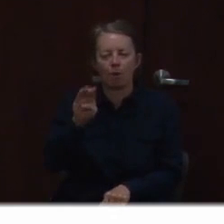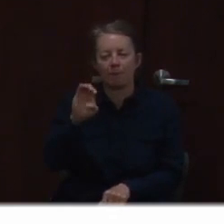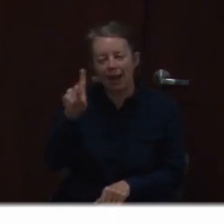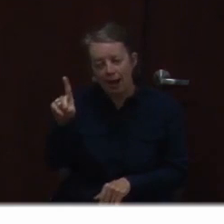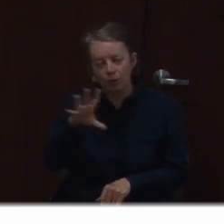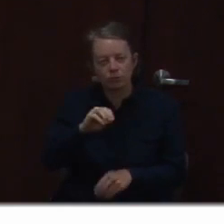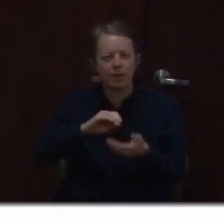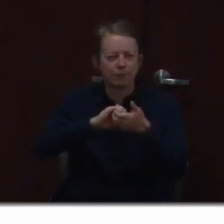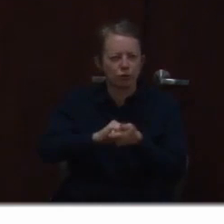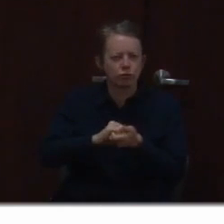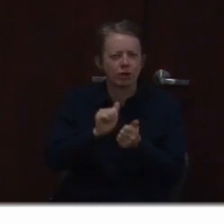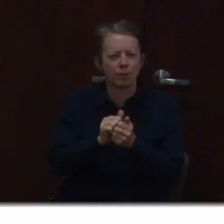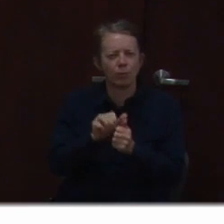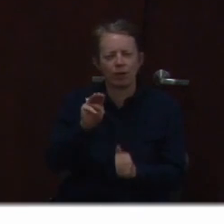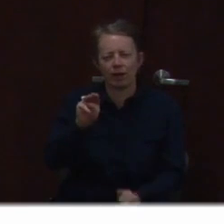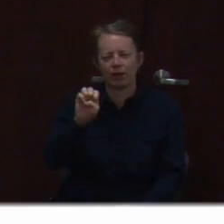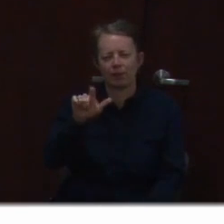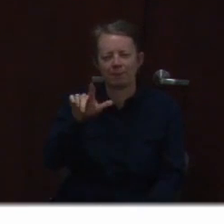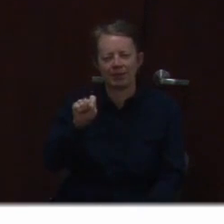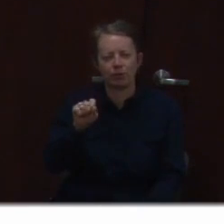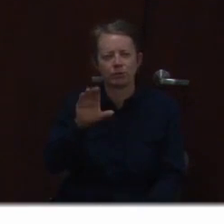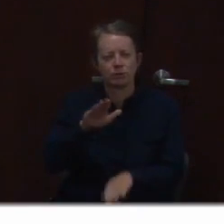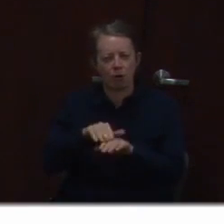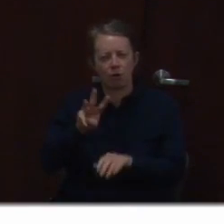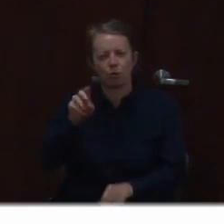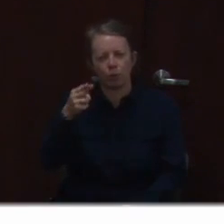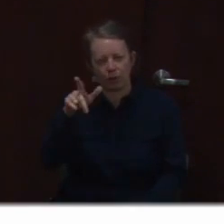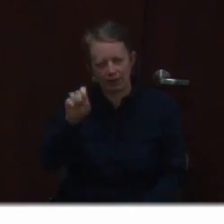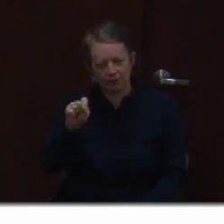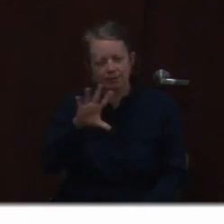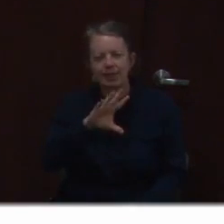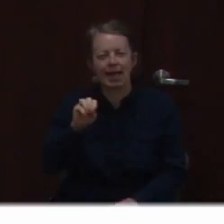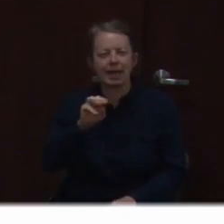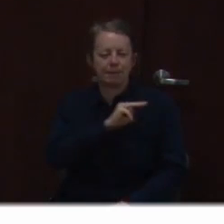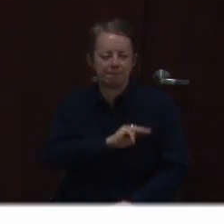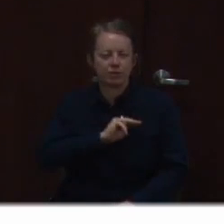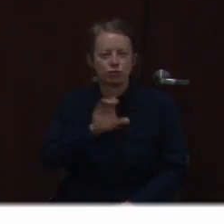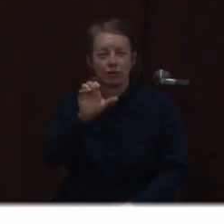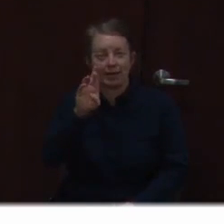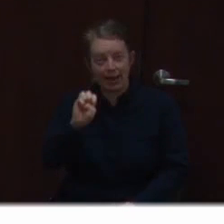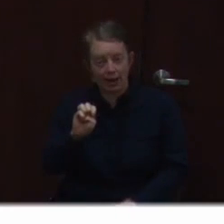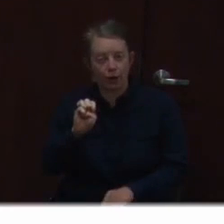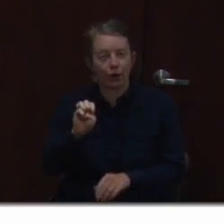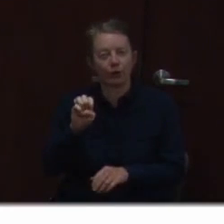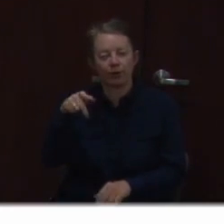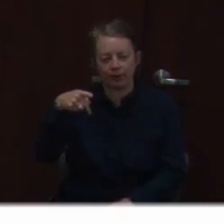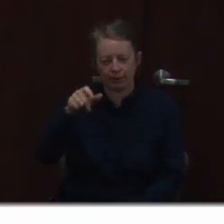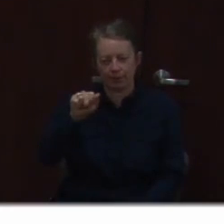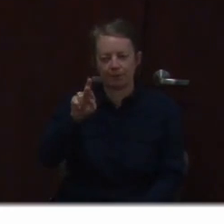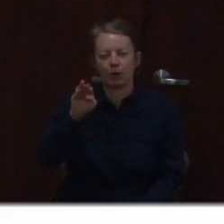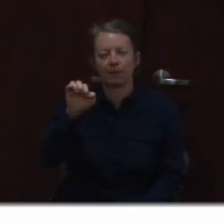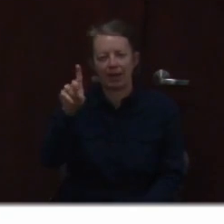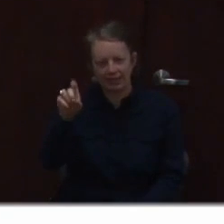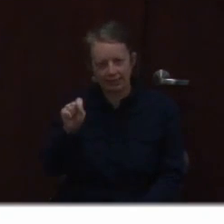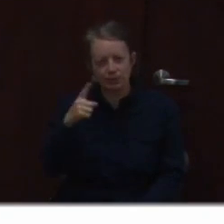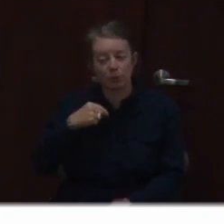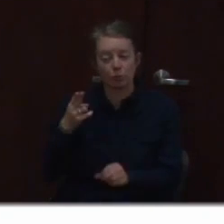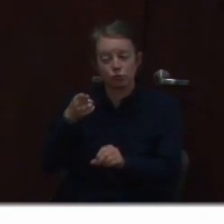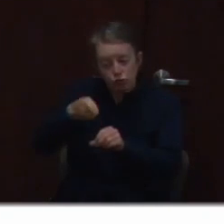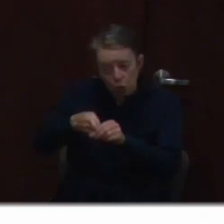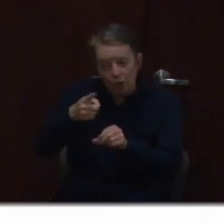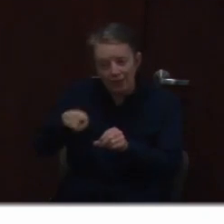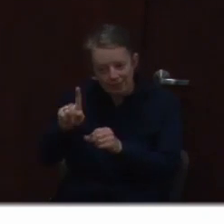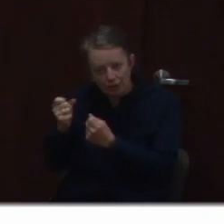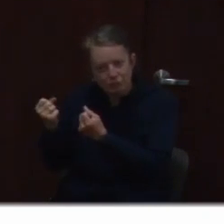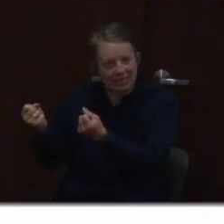Mission Care Medics. We'll be plugging into their existing routes to provide vaccine for those who wish to receive it, and so there's more to